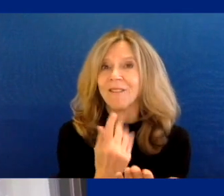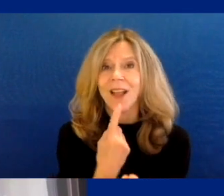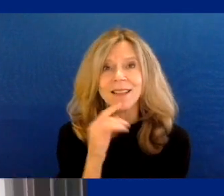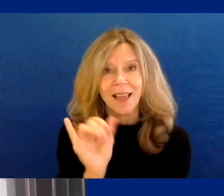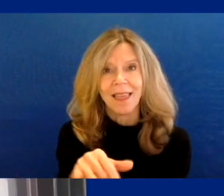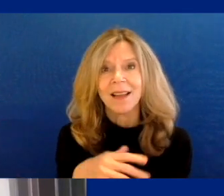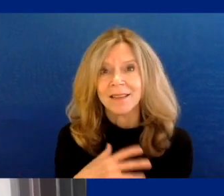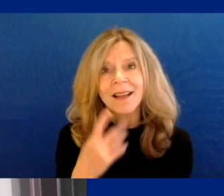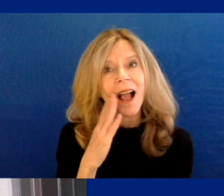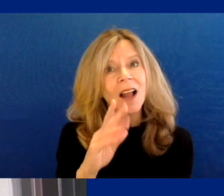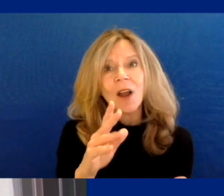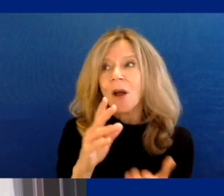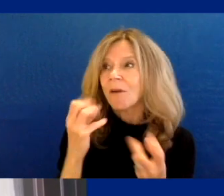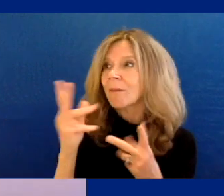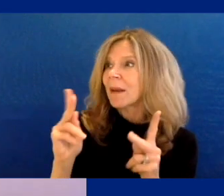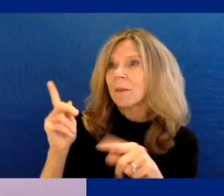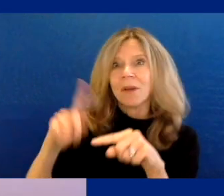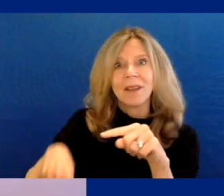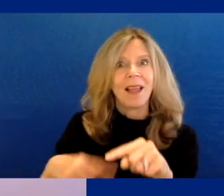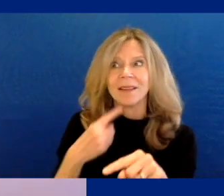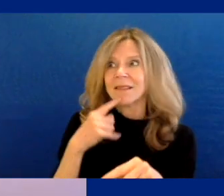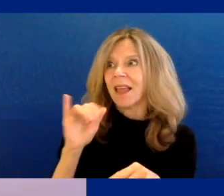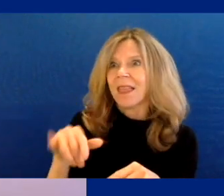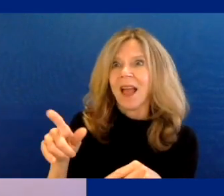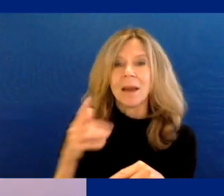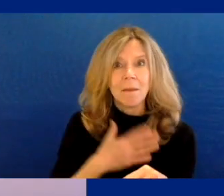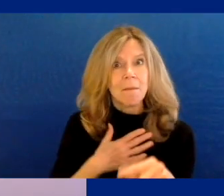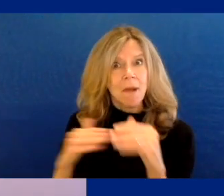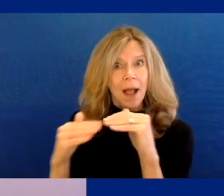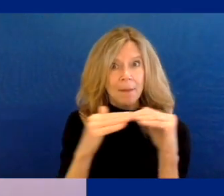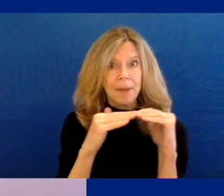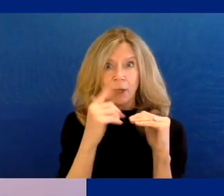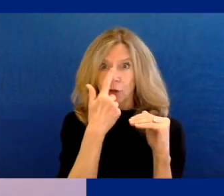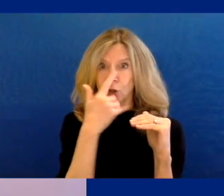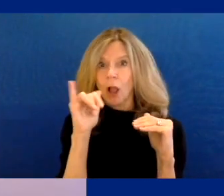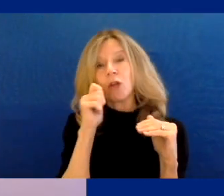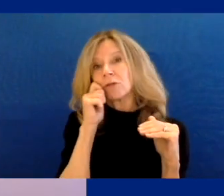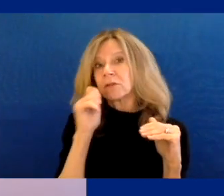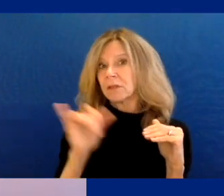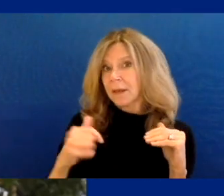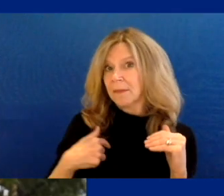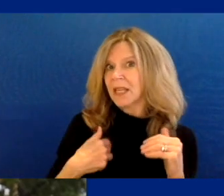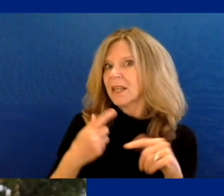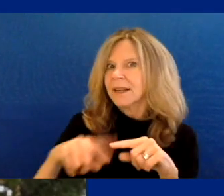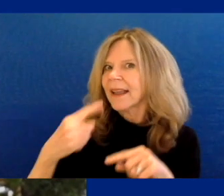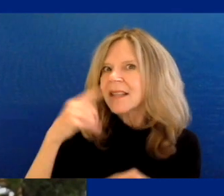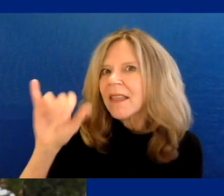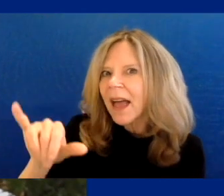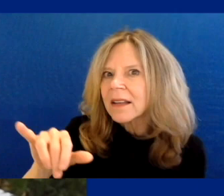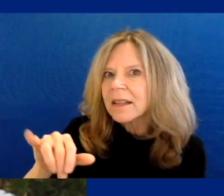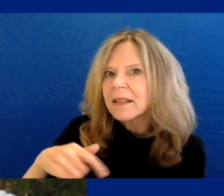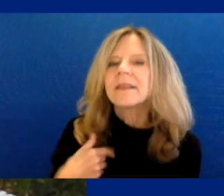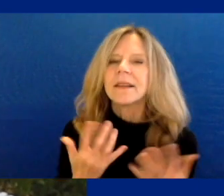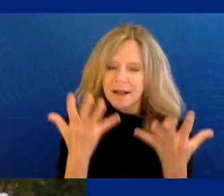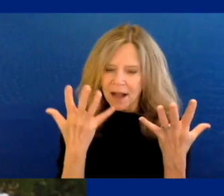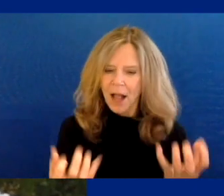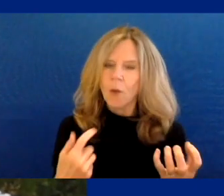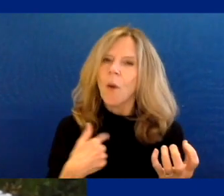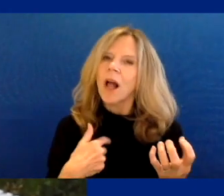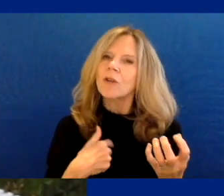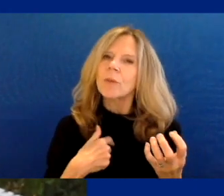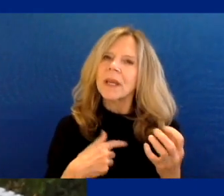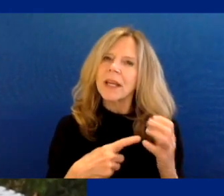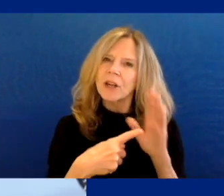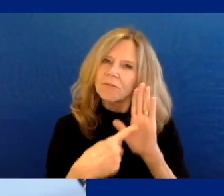thankful I can say that, because I know other people can't say that, especially peers that look like me can't say that. I want to be here as